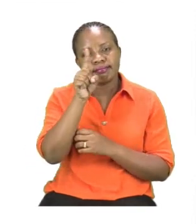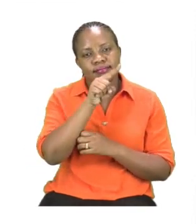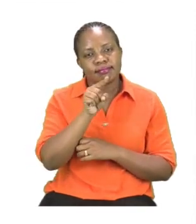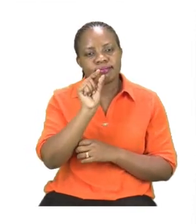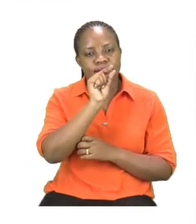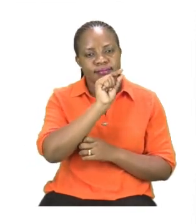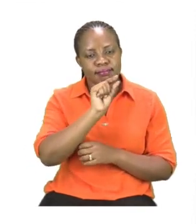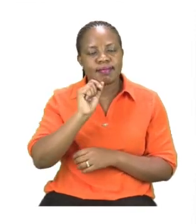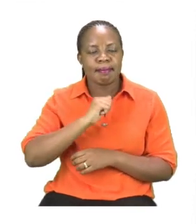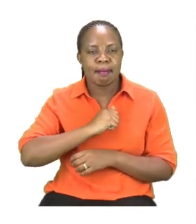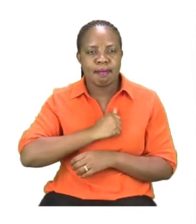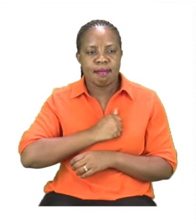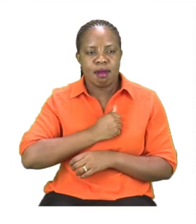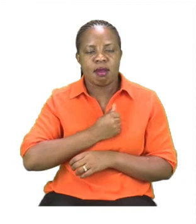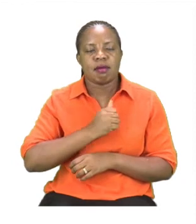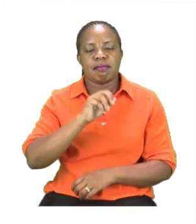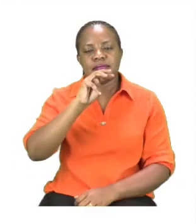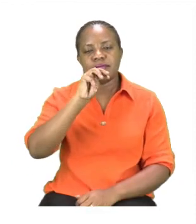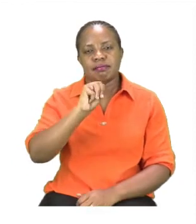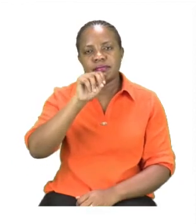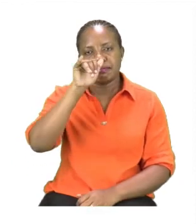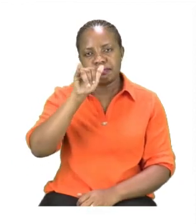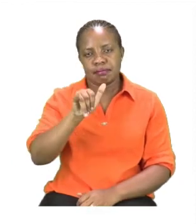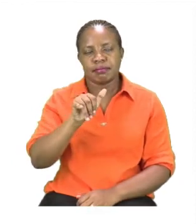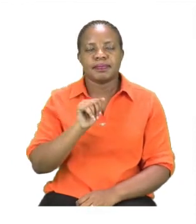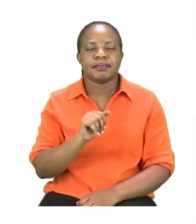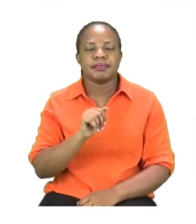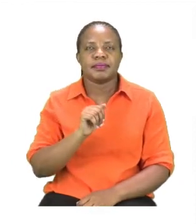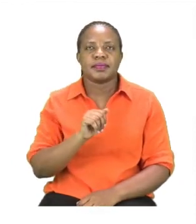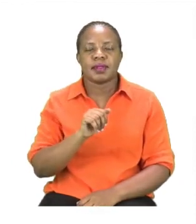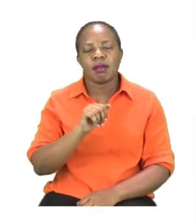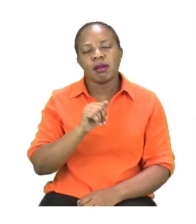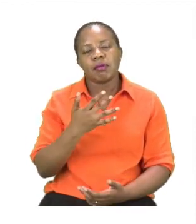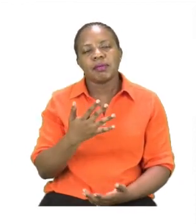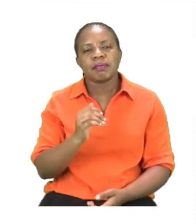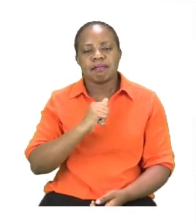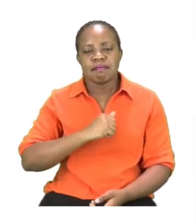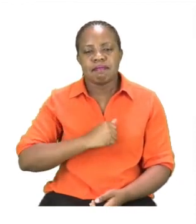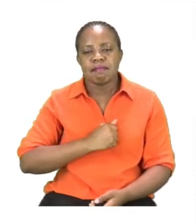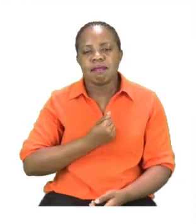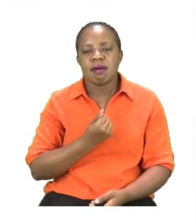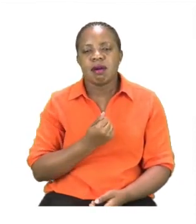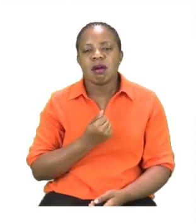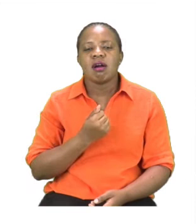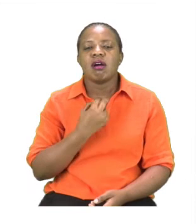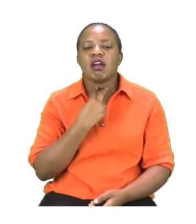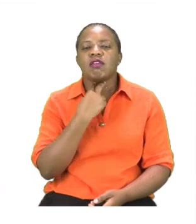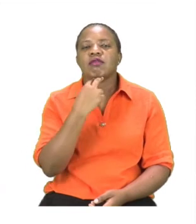the person who is speaking. My voice, the voice belonging to that